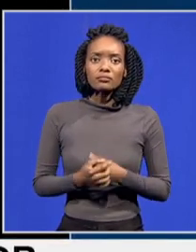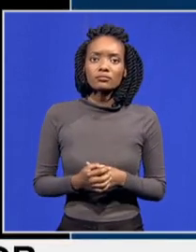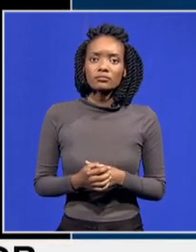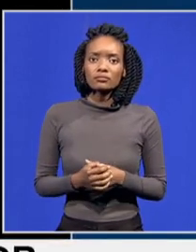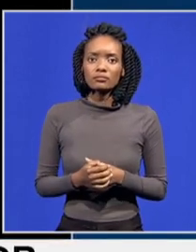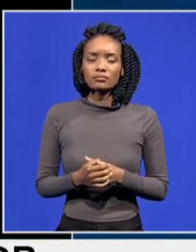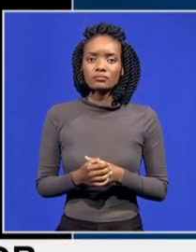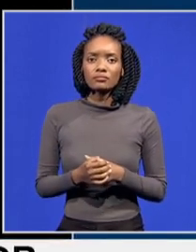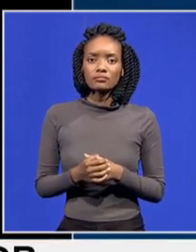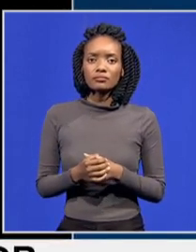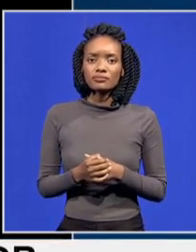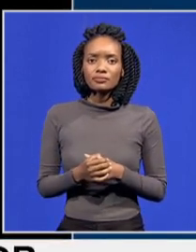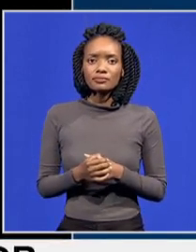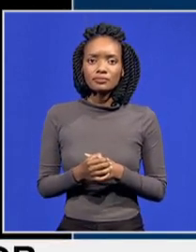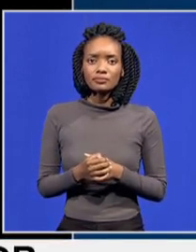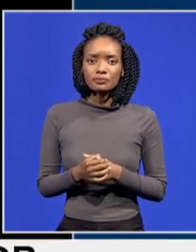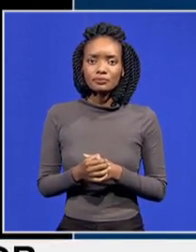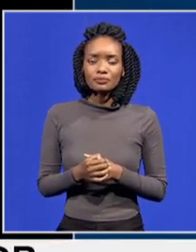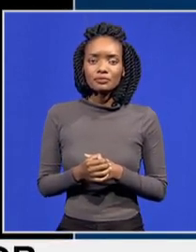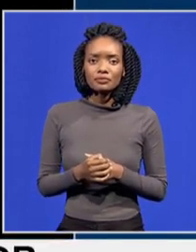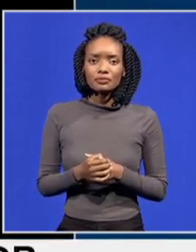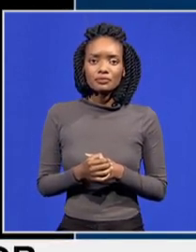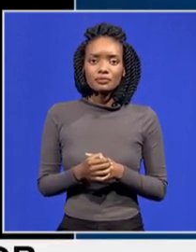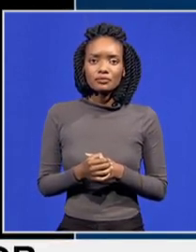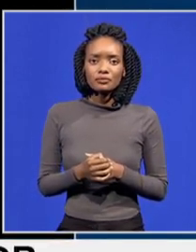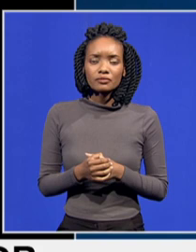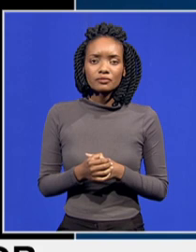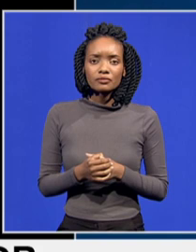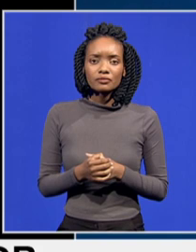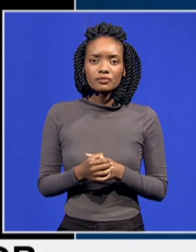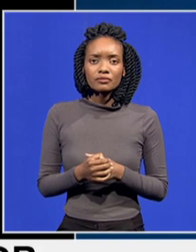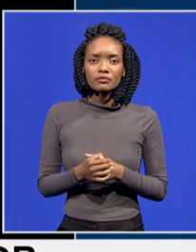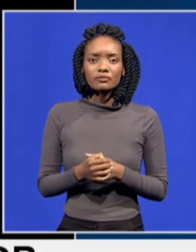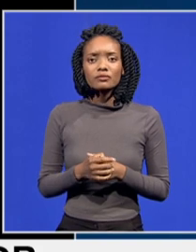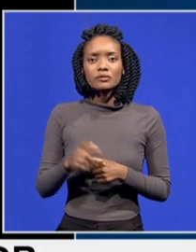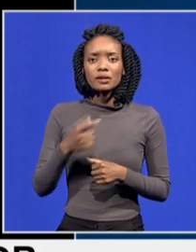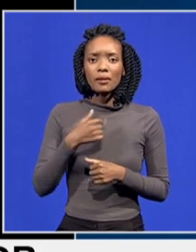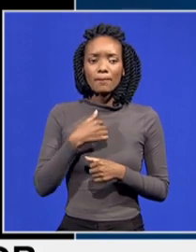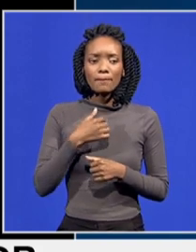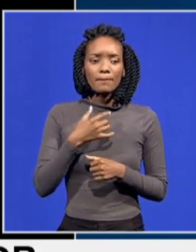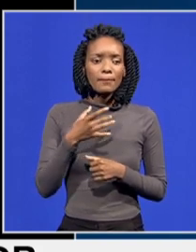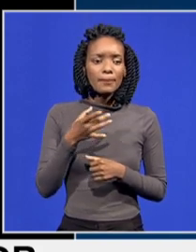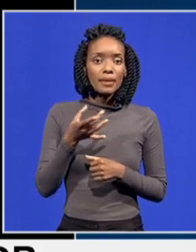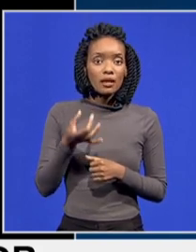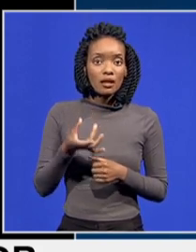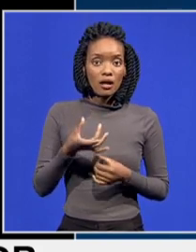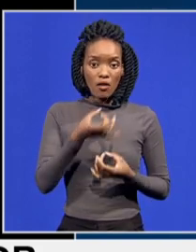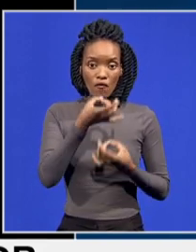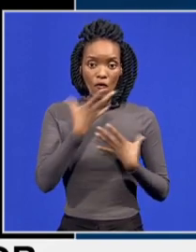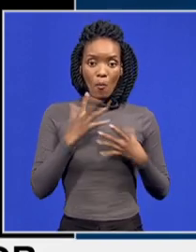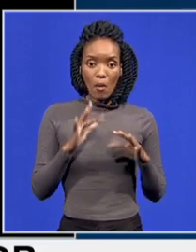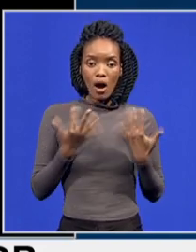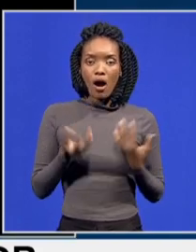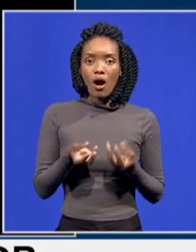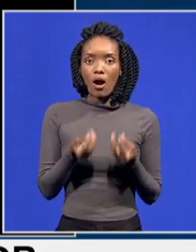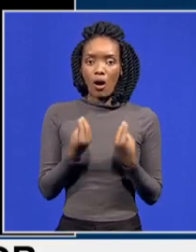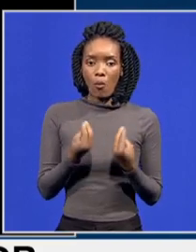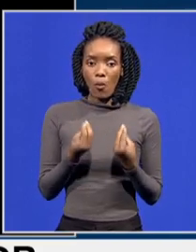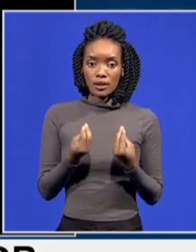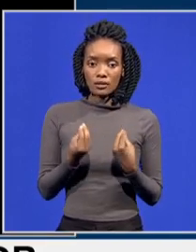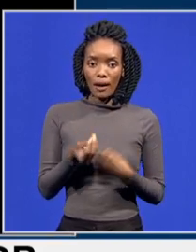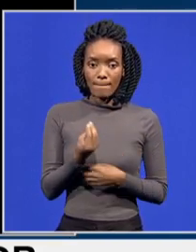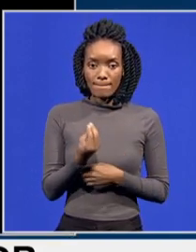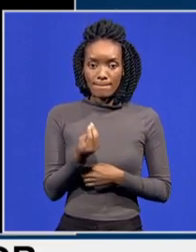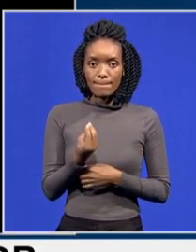it visits us. I got the news through a WhatsApp that Dr.